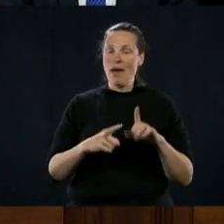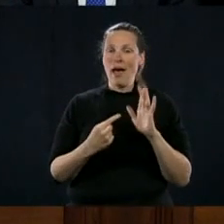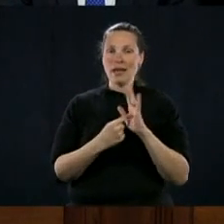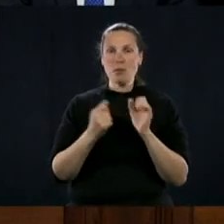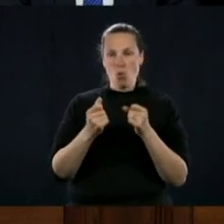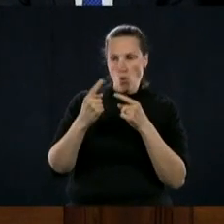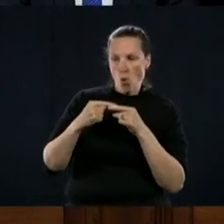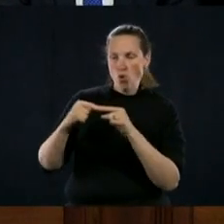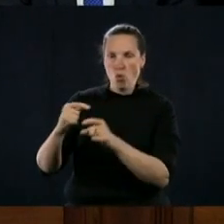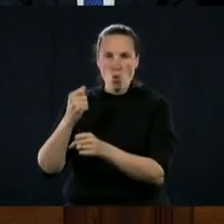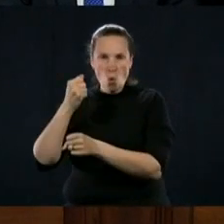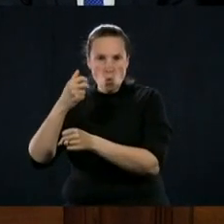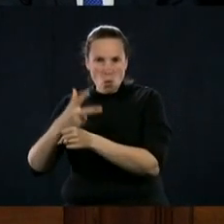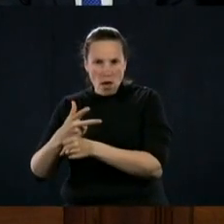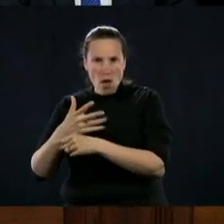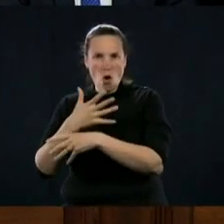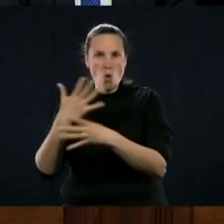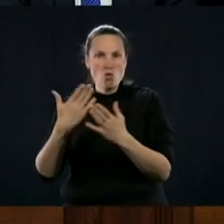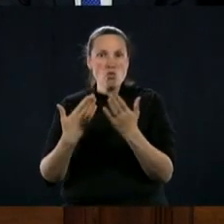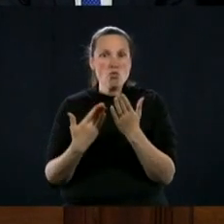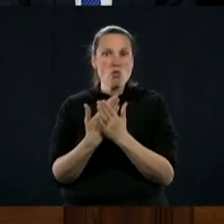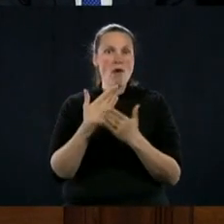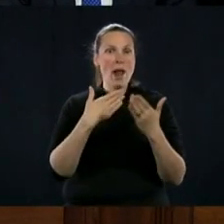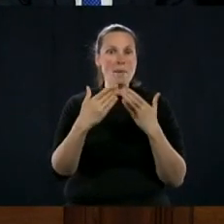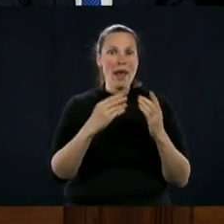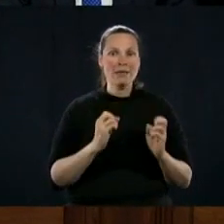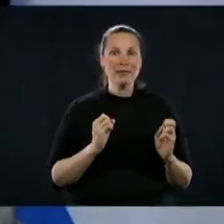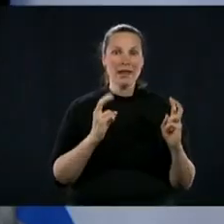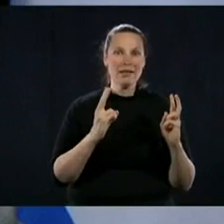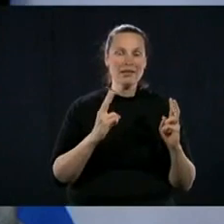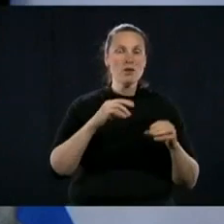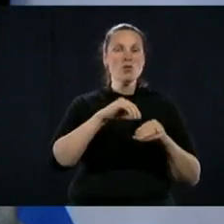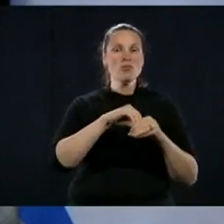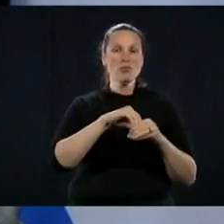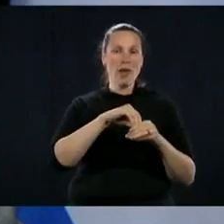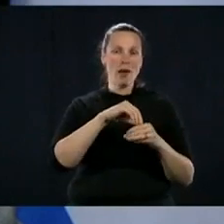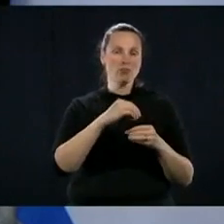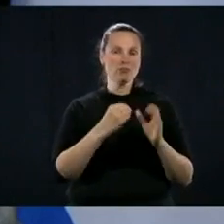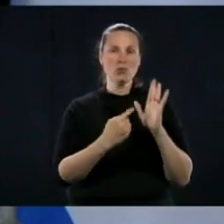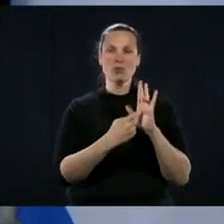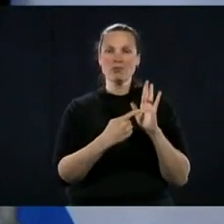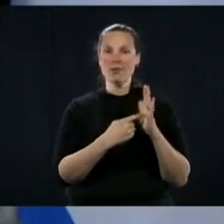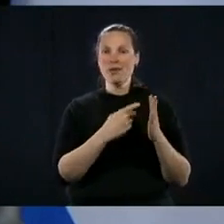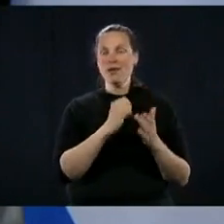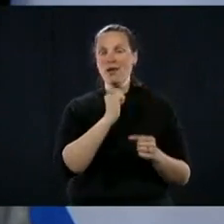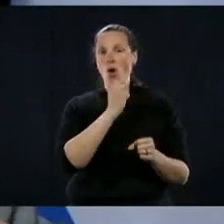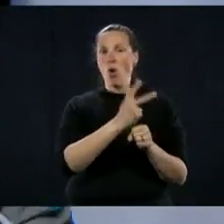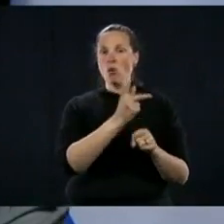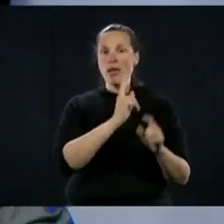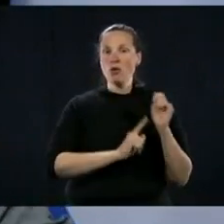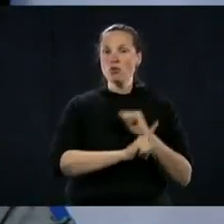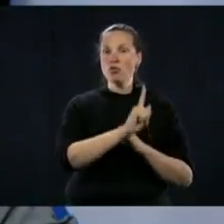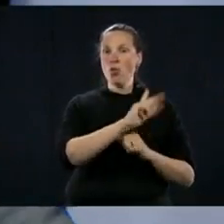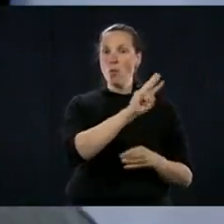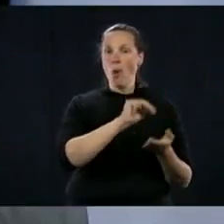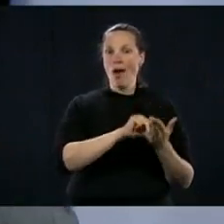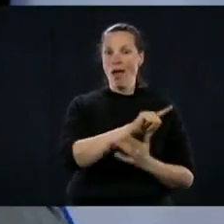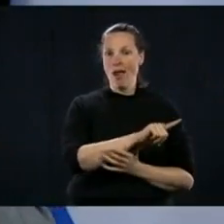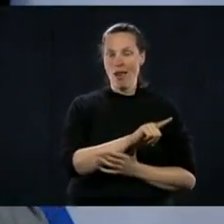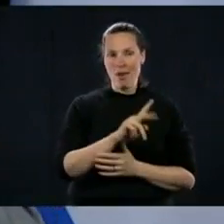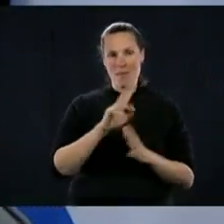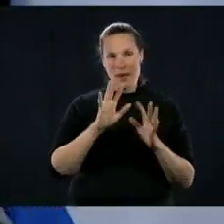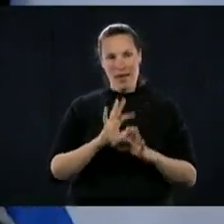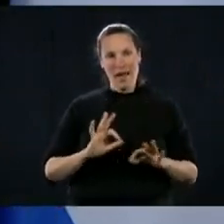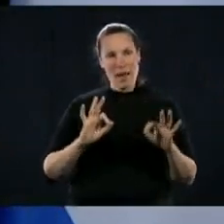And we've started, that either in hotels or new beds that are being created at L'Hôtel Dieu, etc. I'm talking about the metropolitan area right now because we